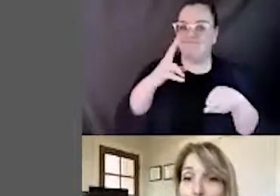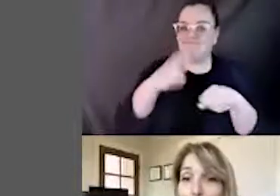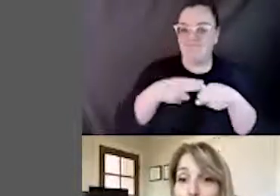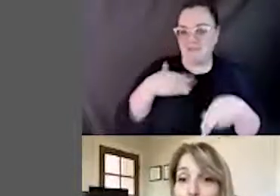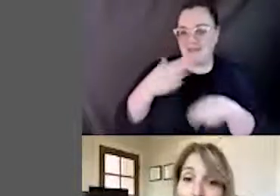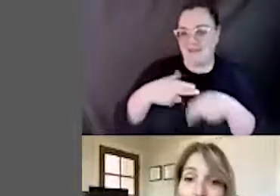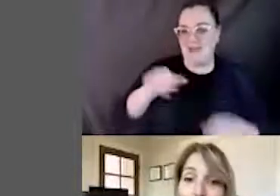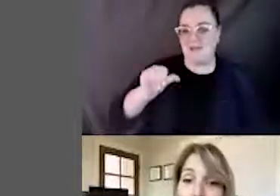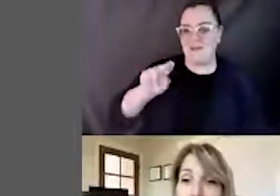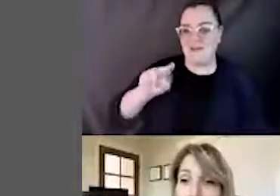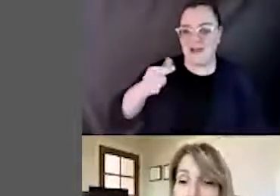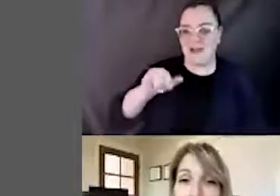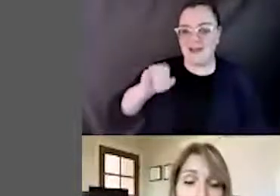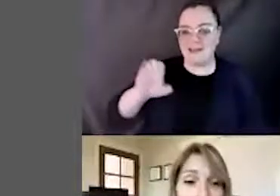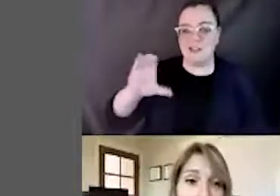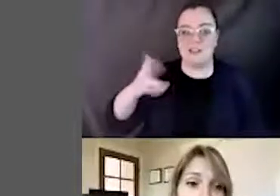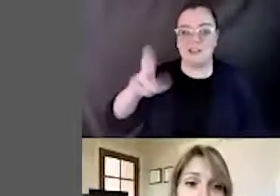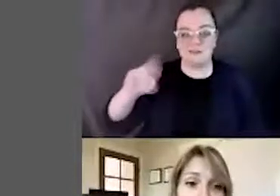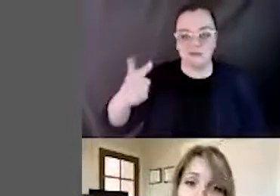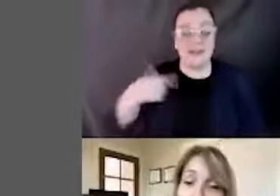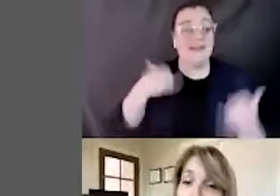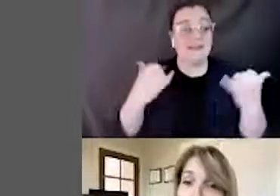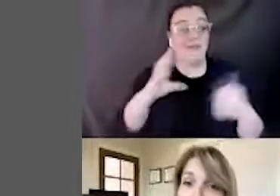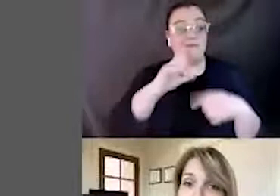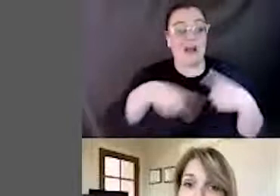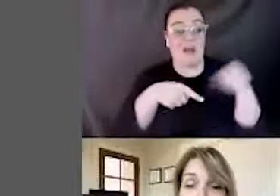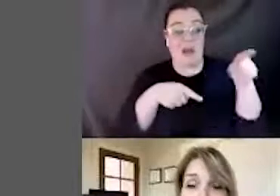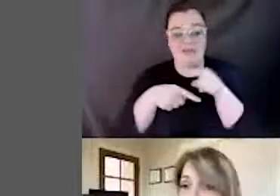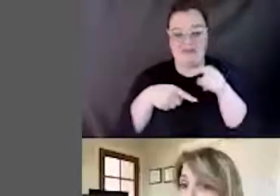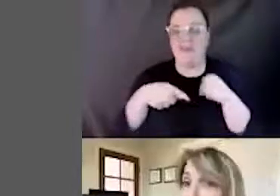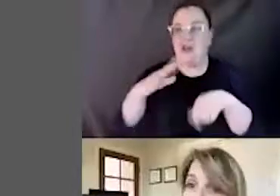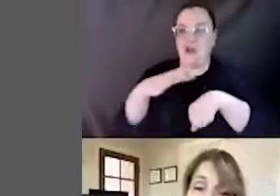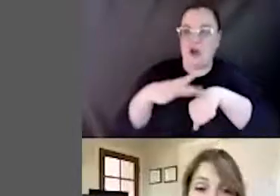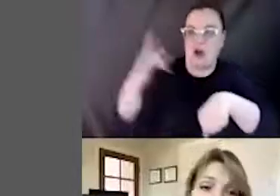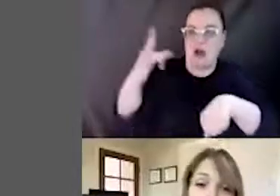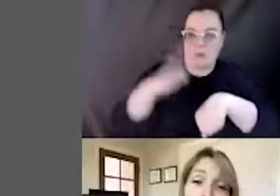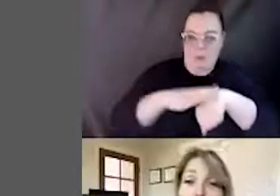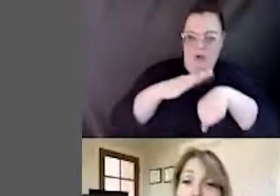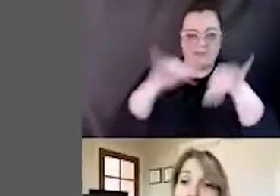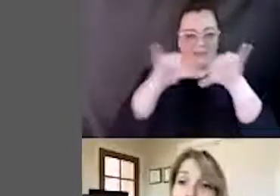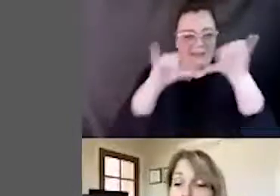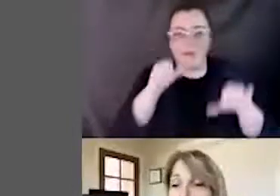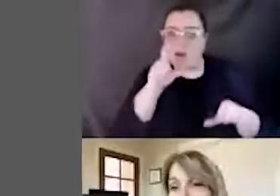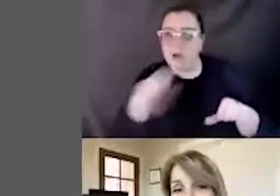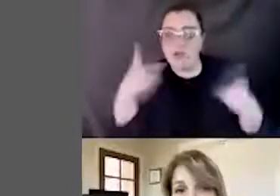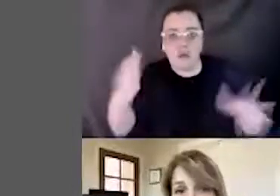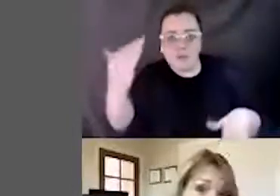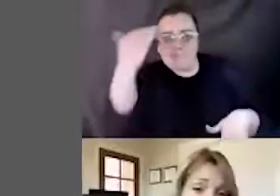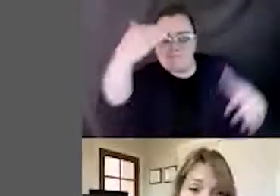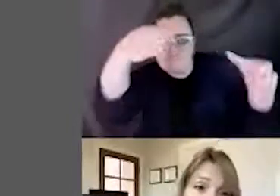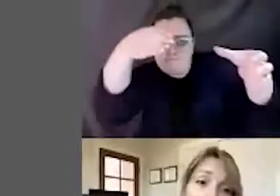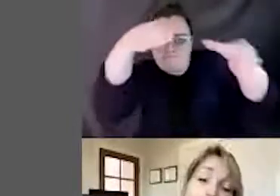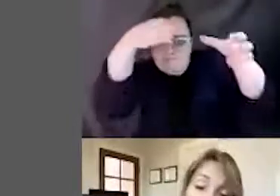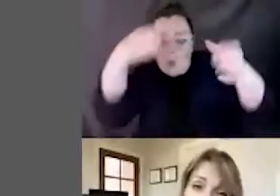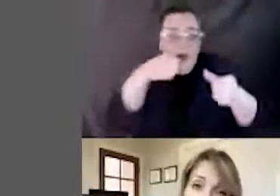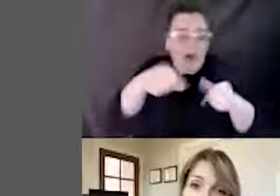I'll be talking to you about the ShakeAlert Earthquake Early Warning System. So I don't know who knows what here, so we'll start with a bit about what the system is